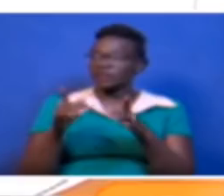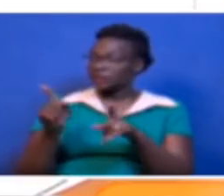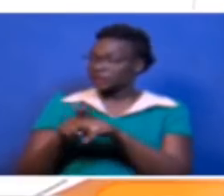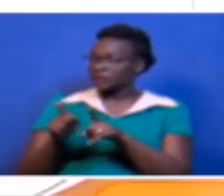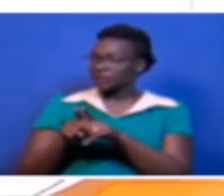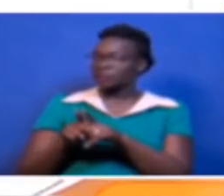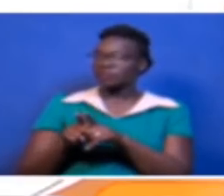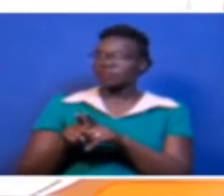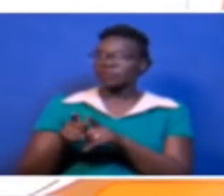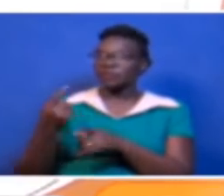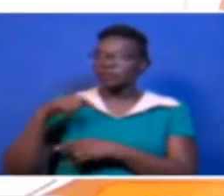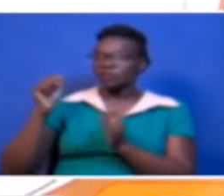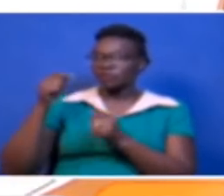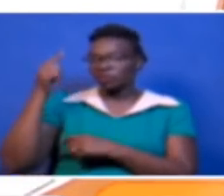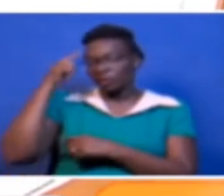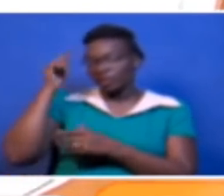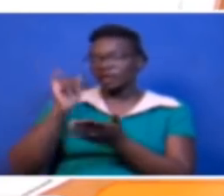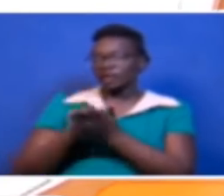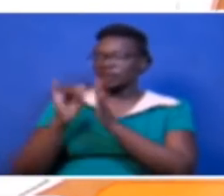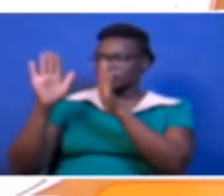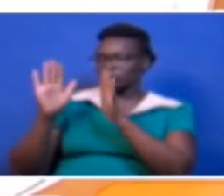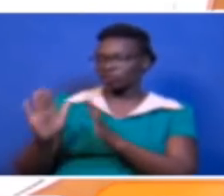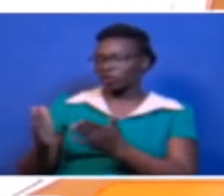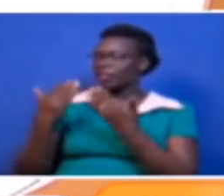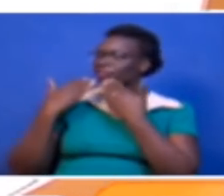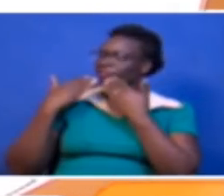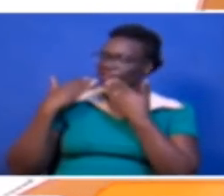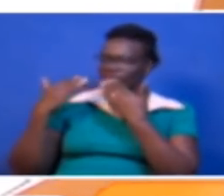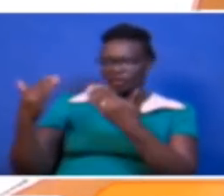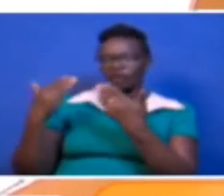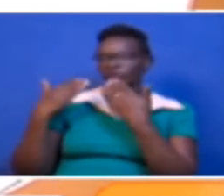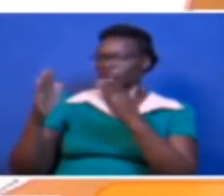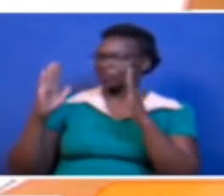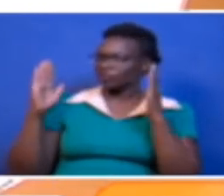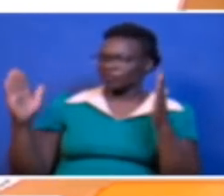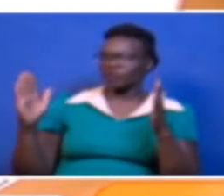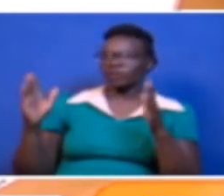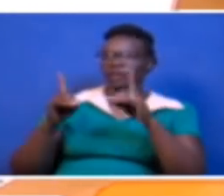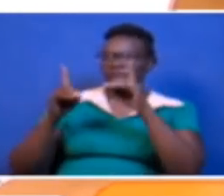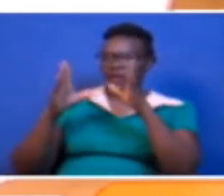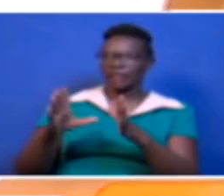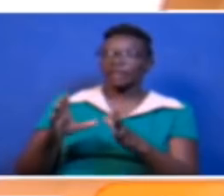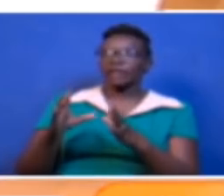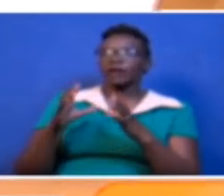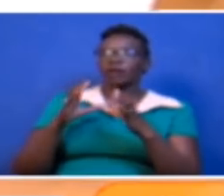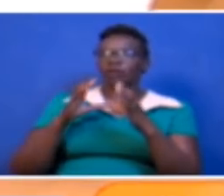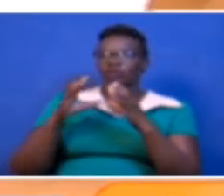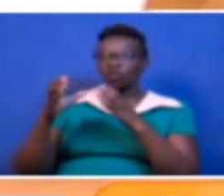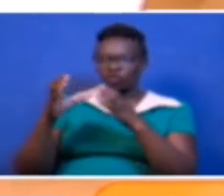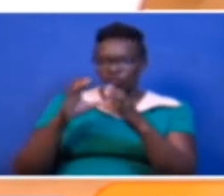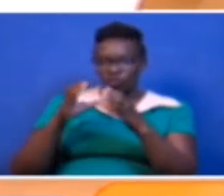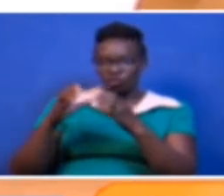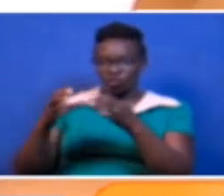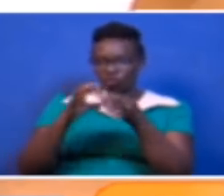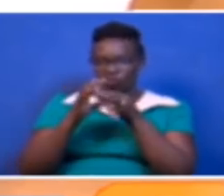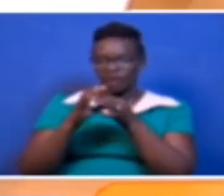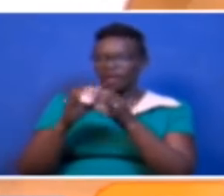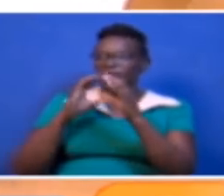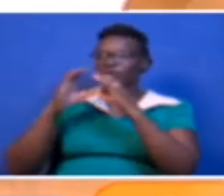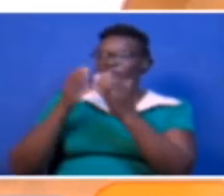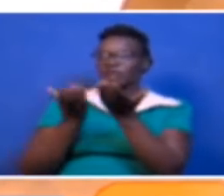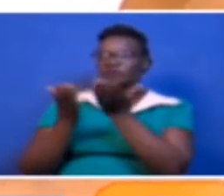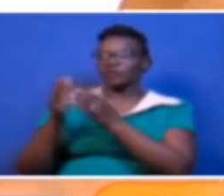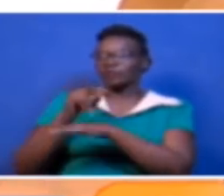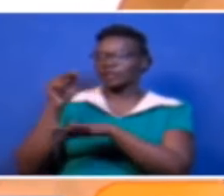which I think is important. Right. Thank you very much. Charles Owino, Director, Corporate and Communication Services at the National Police